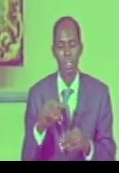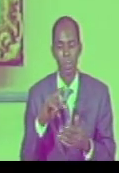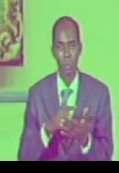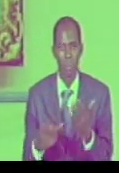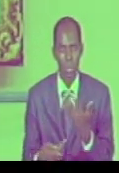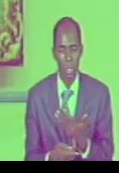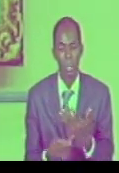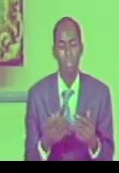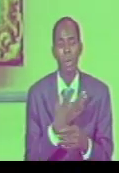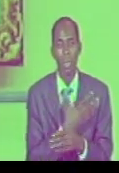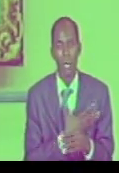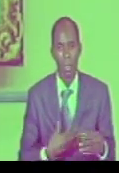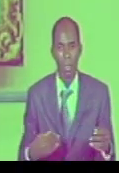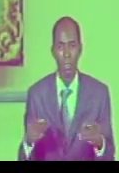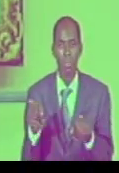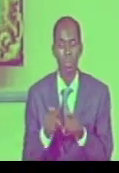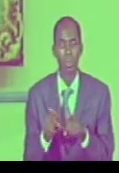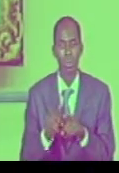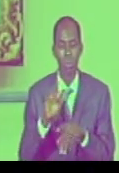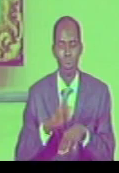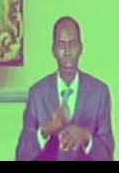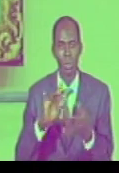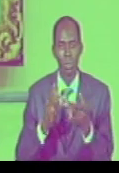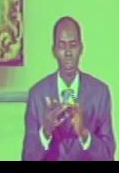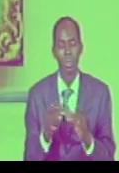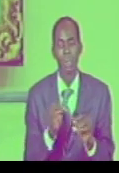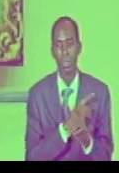you. All who are here physically, all our brethren